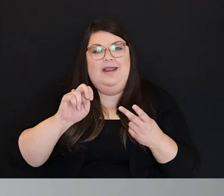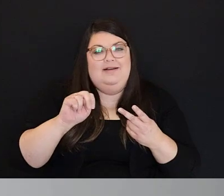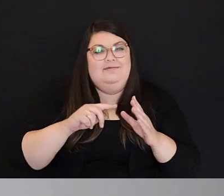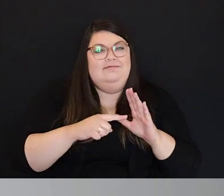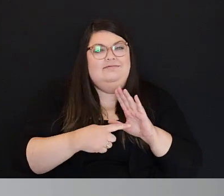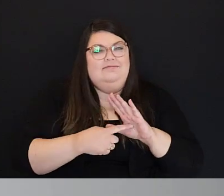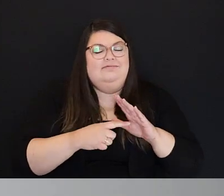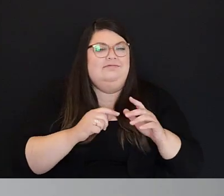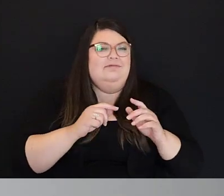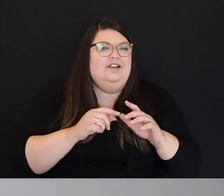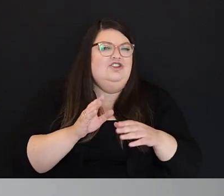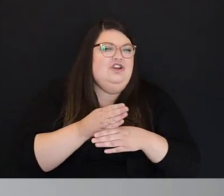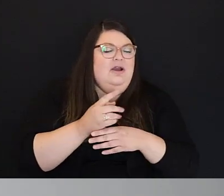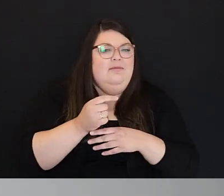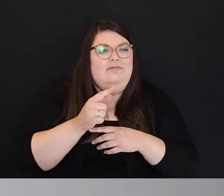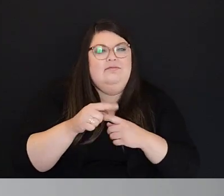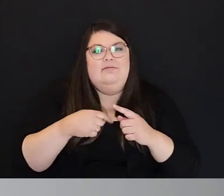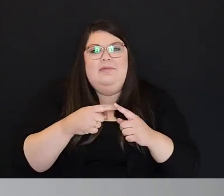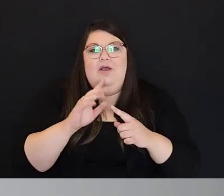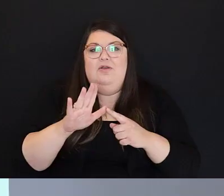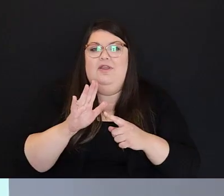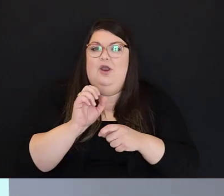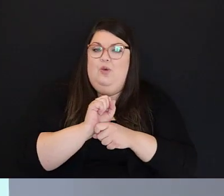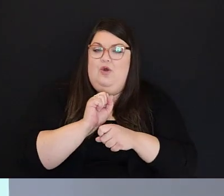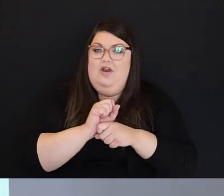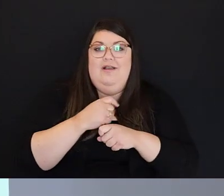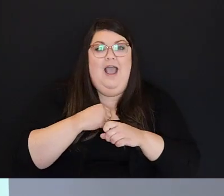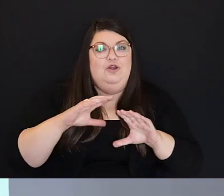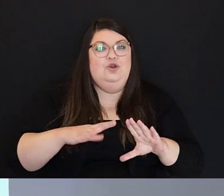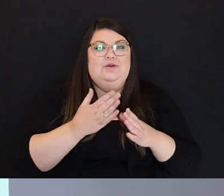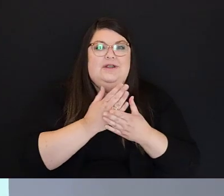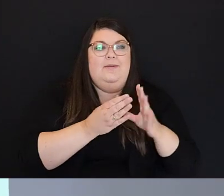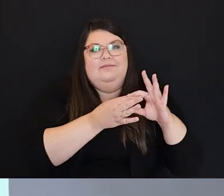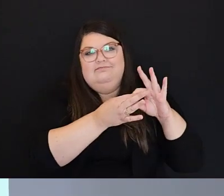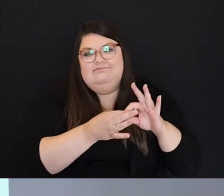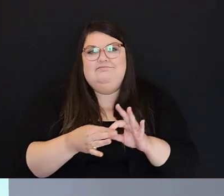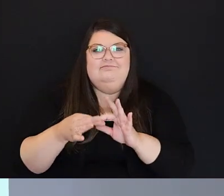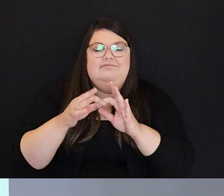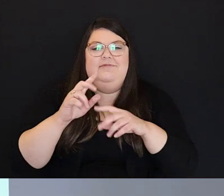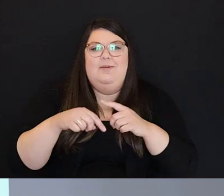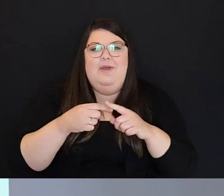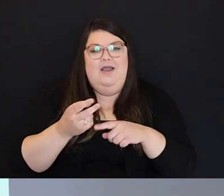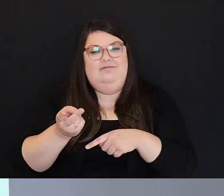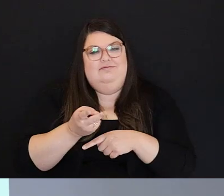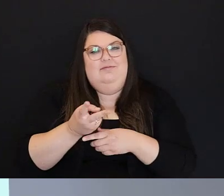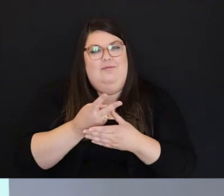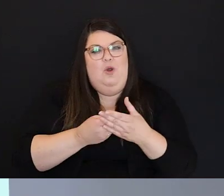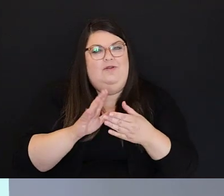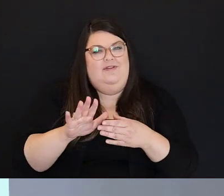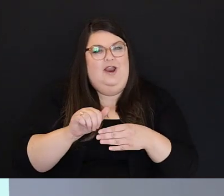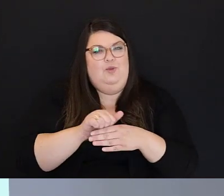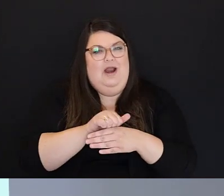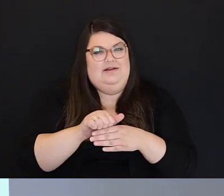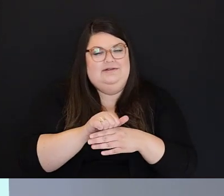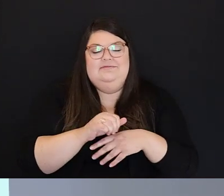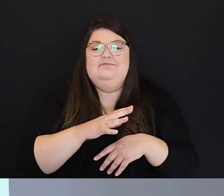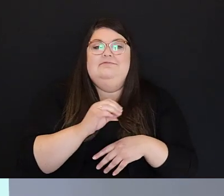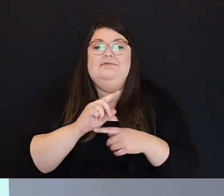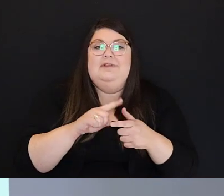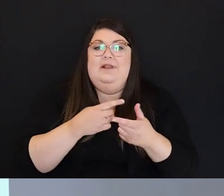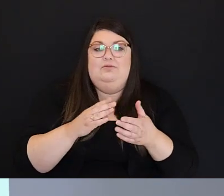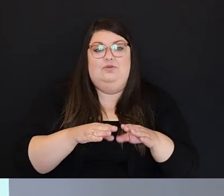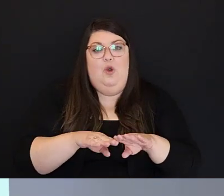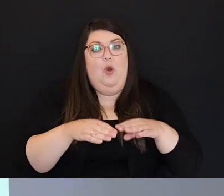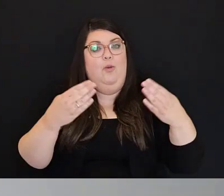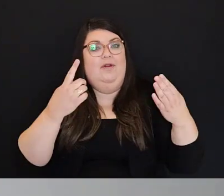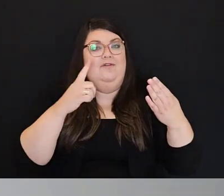work. I'll do some threading of the connections amongst their practices. And then we're going to open this